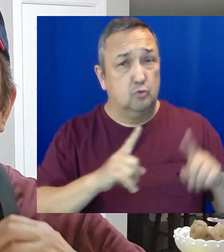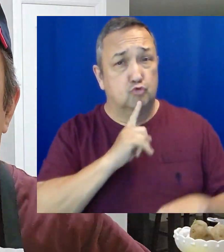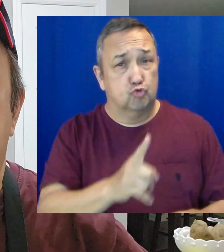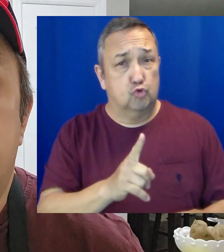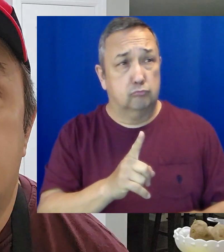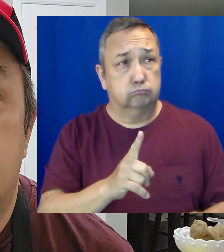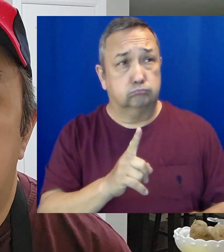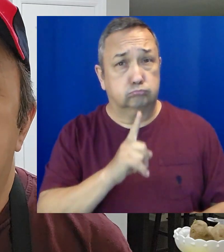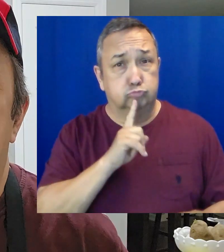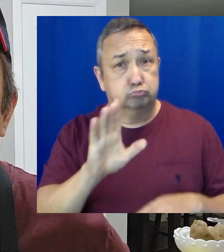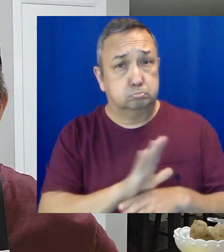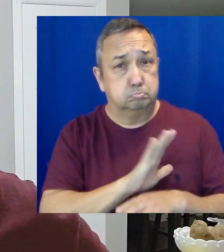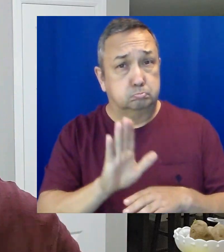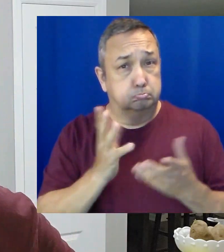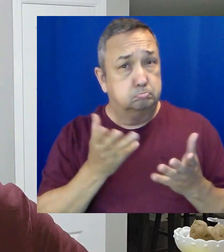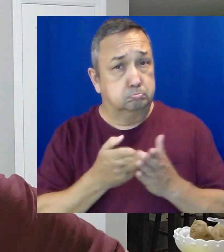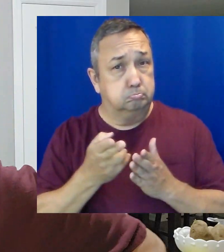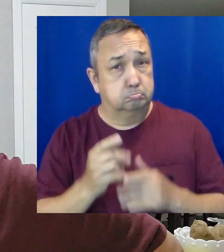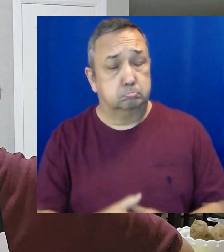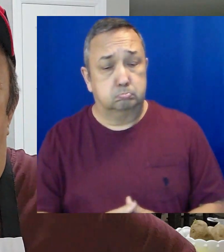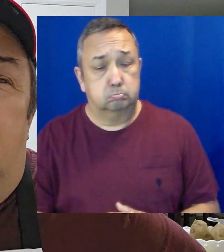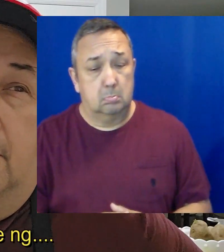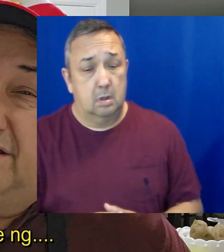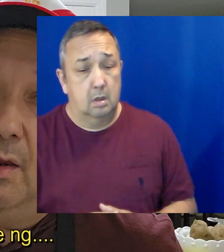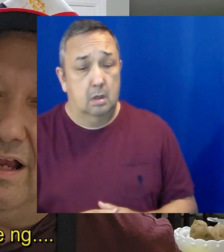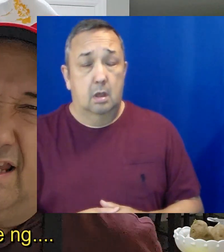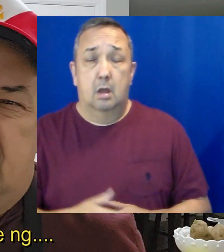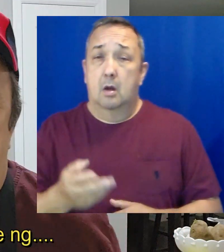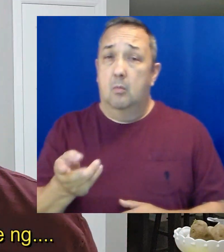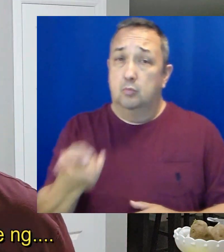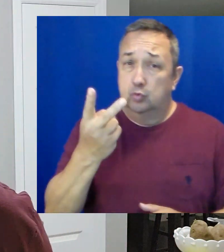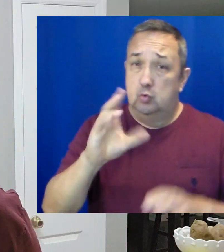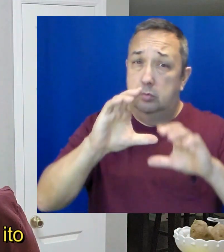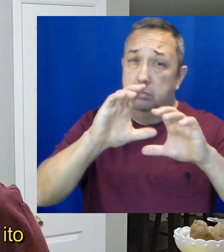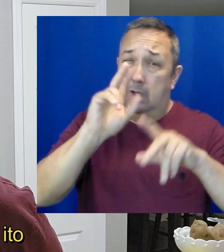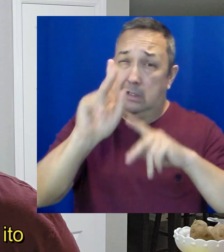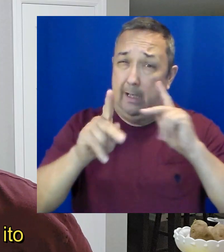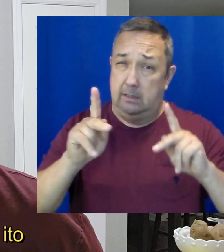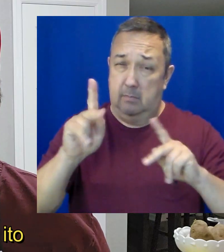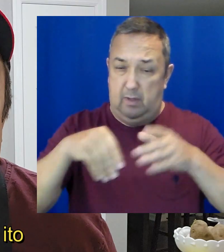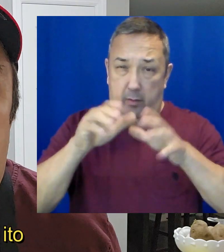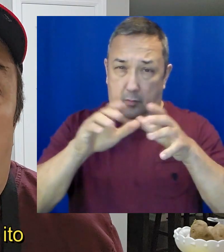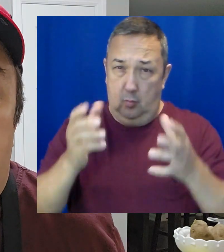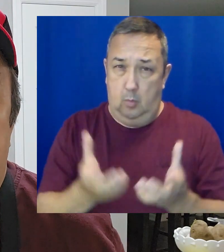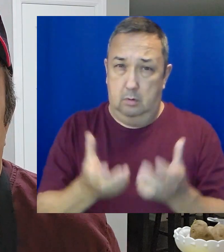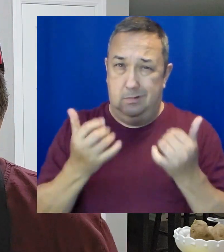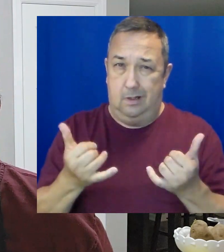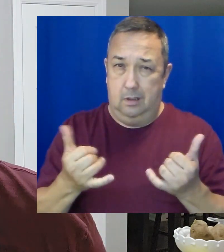Pero totoo. Talaga. May dalawang klase ng tao sa mundong